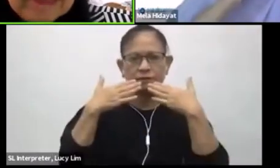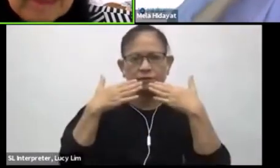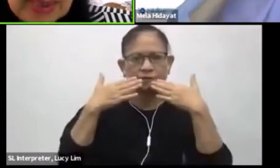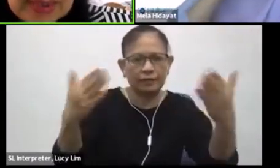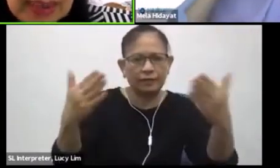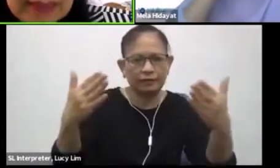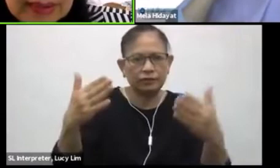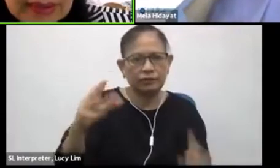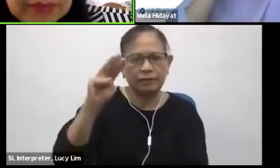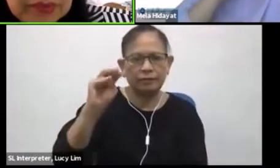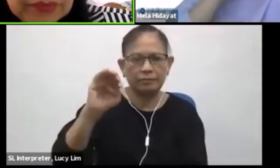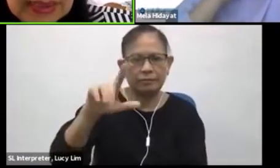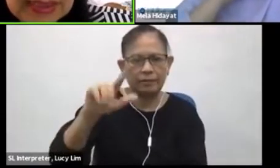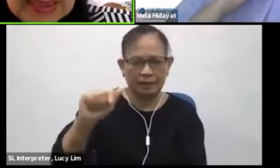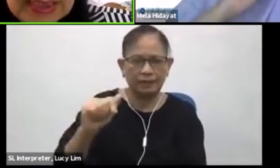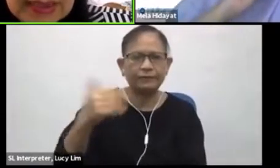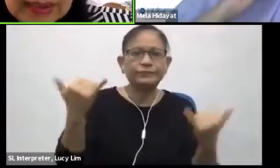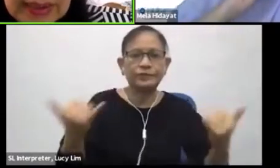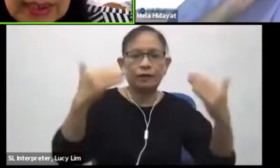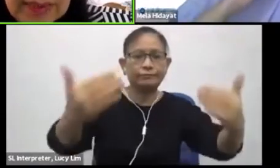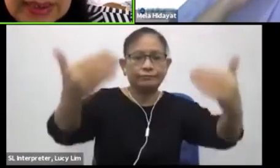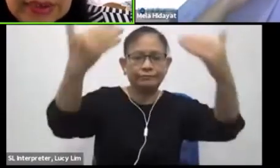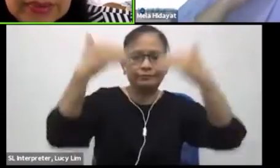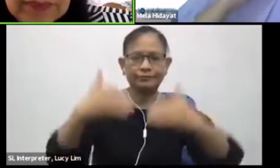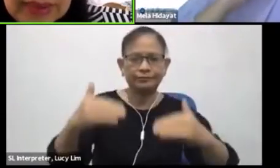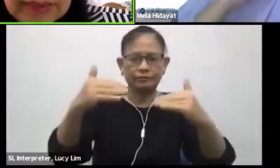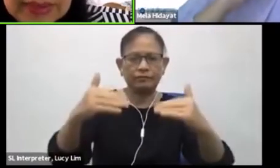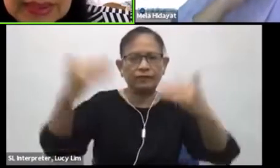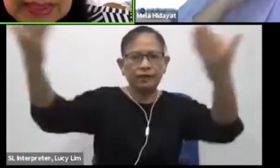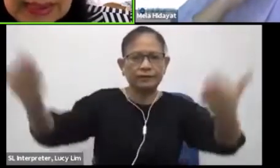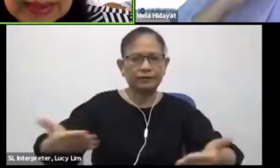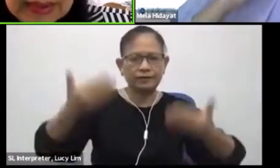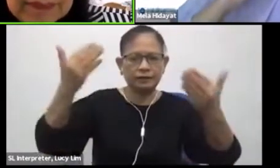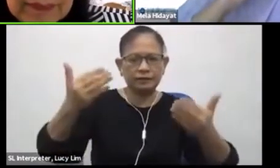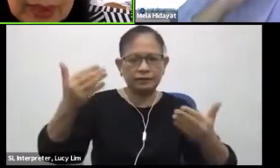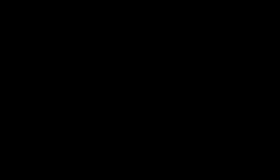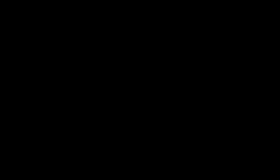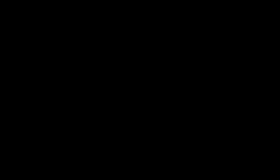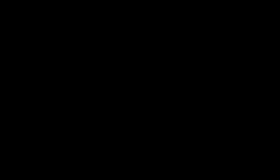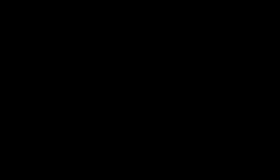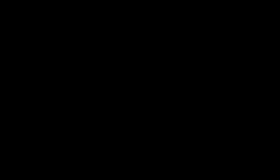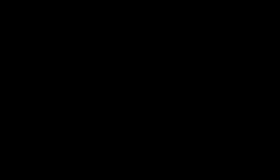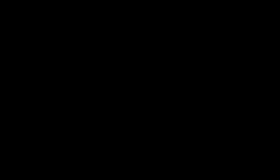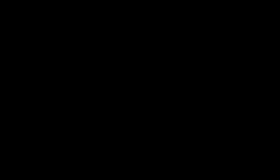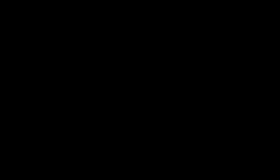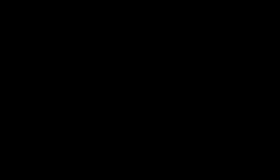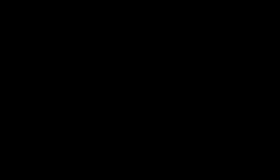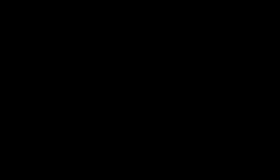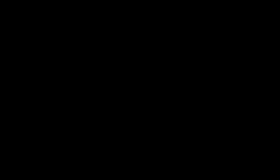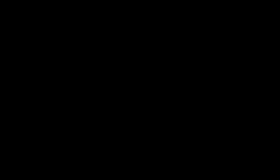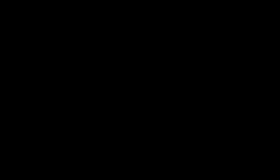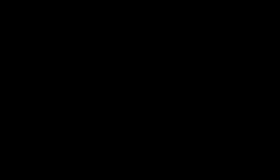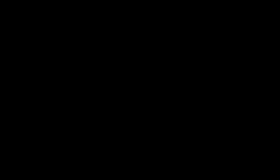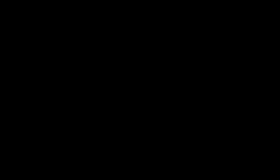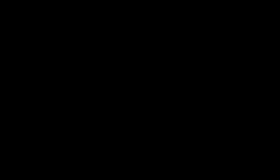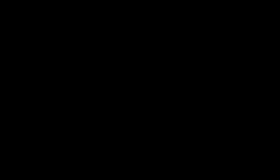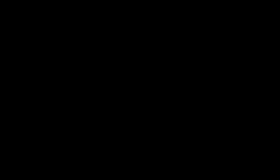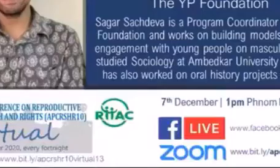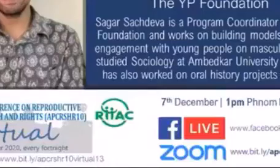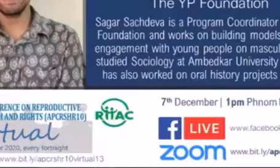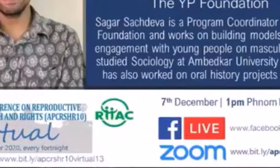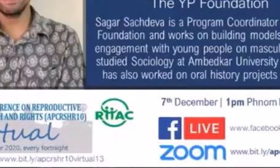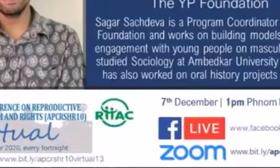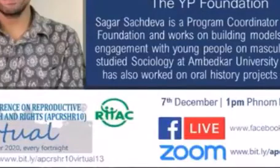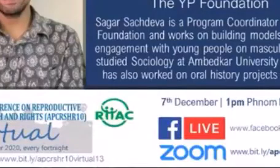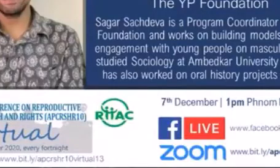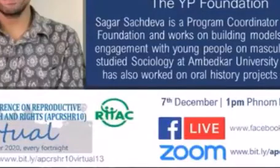again. Now, let us move to the next agenda. I would like to invite Mr. Saka, who is a program coordinator at the YP